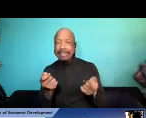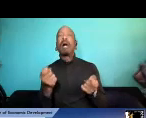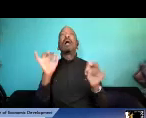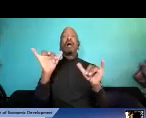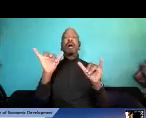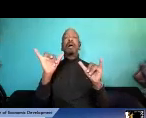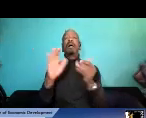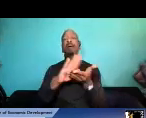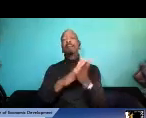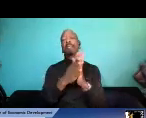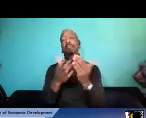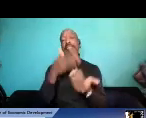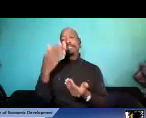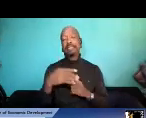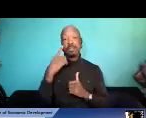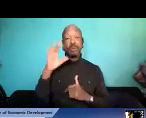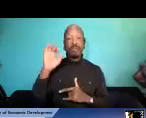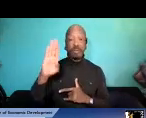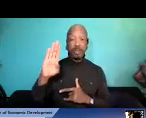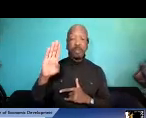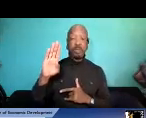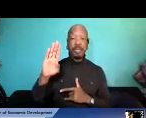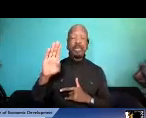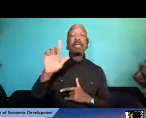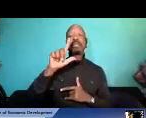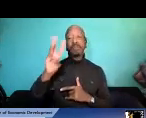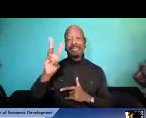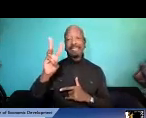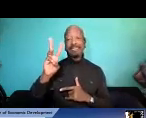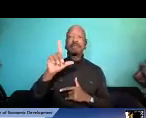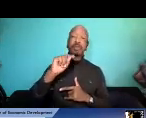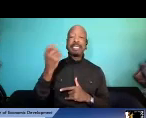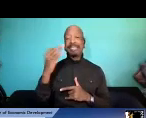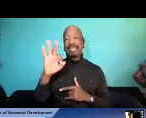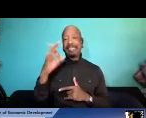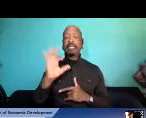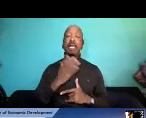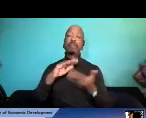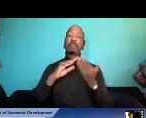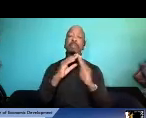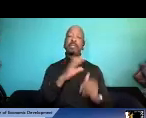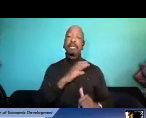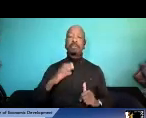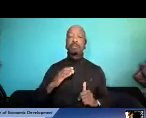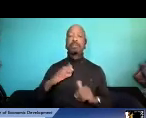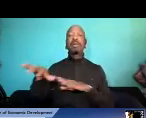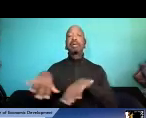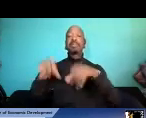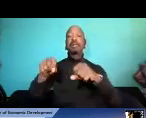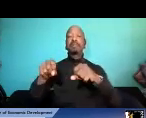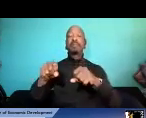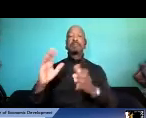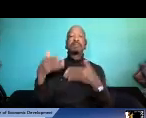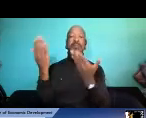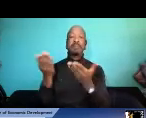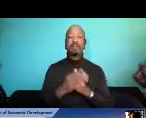easier. And so on February 26, in 2019, that's when our city council adopted these recommendations. And it